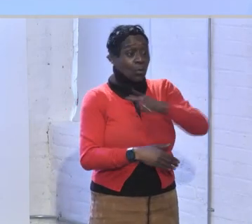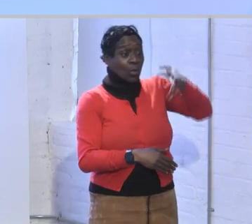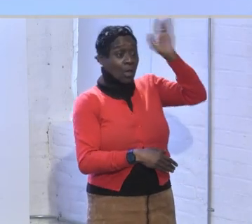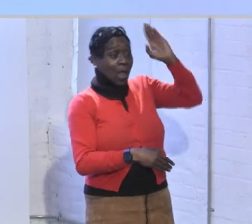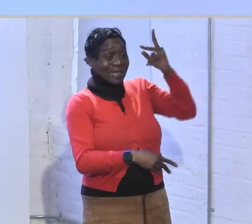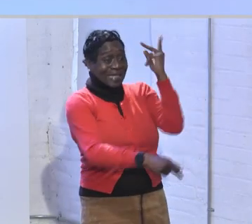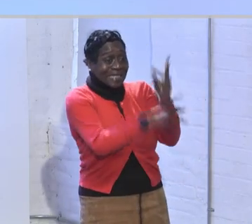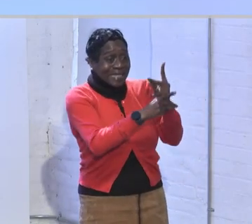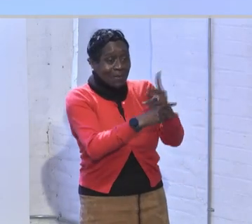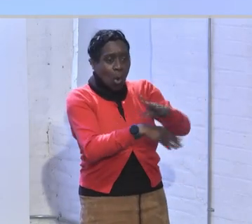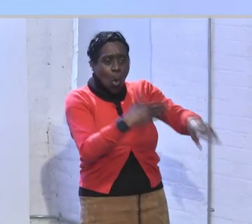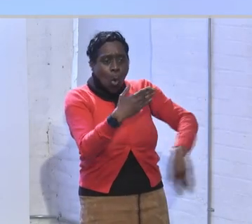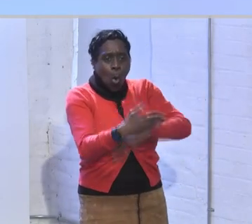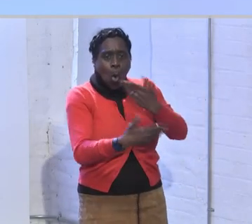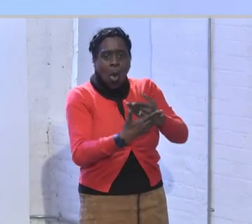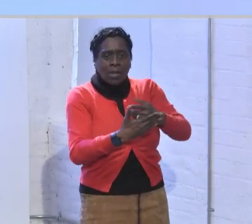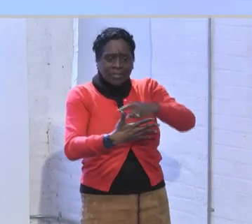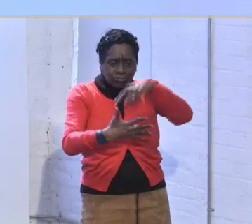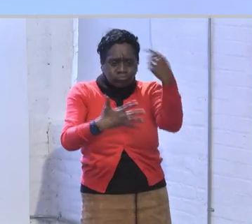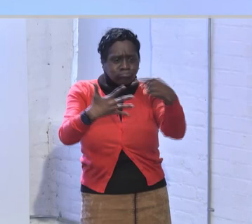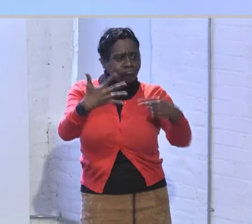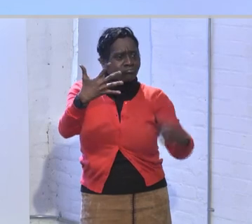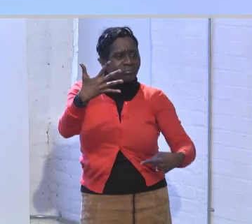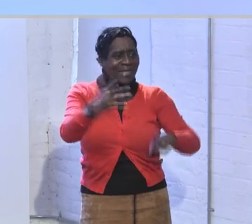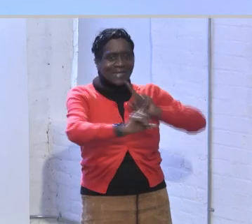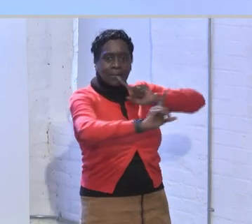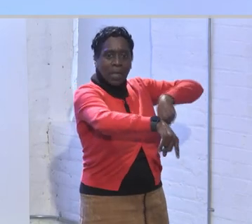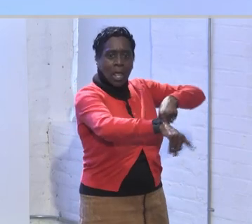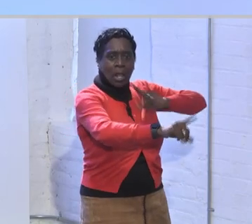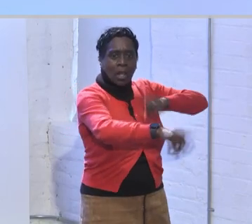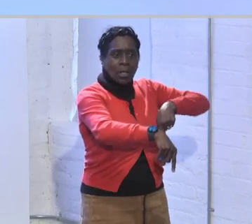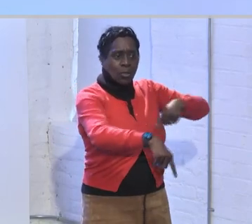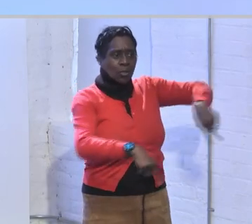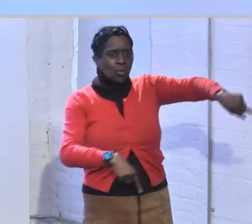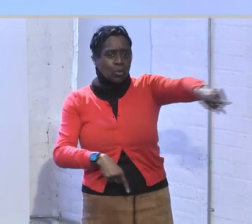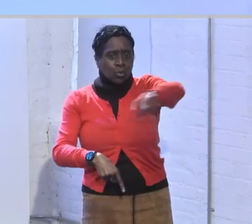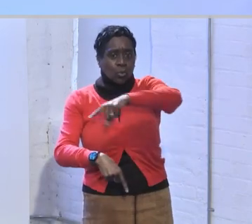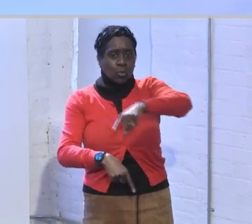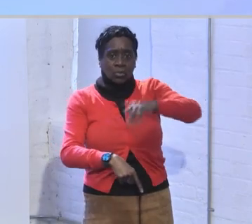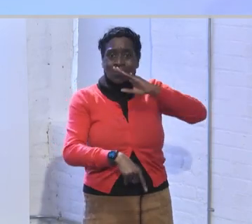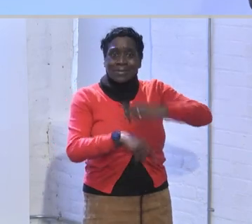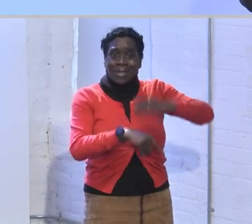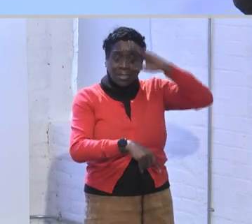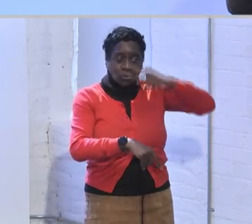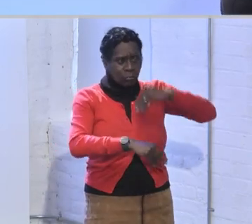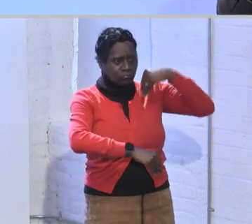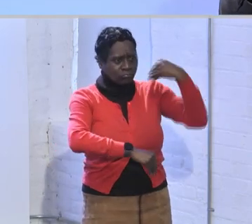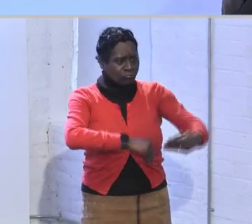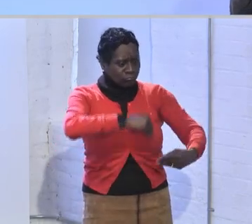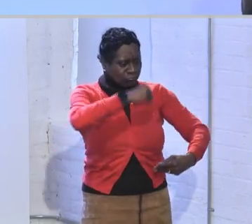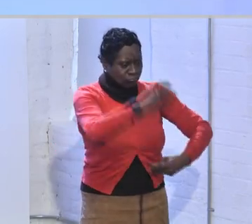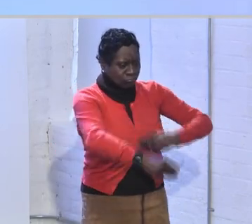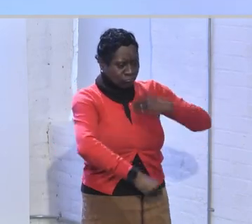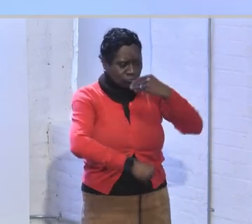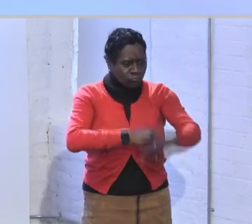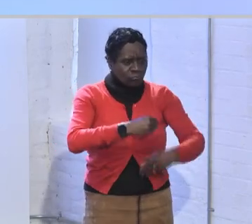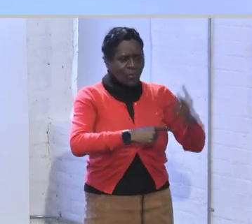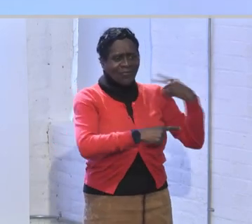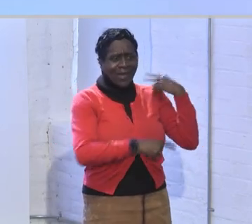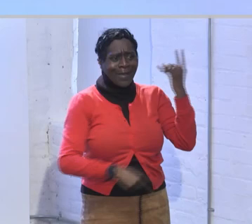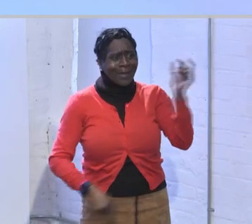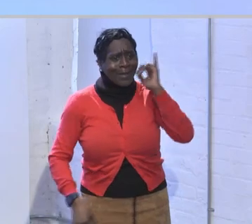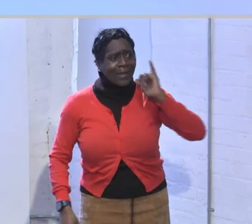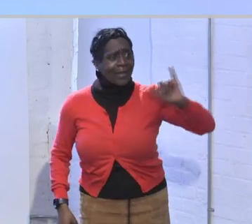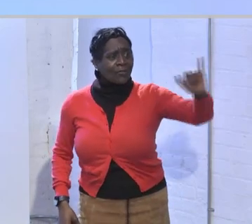all his statutes and his commandments, which I command thee, thou and thy son and thy son's son, all the days of thy life, and that